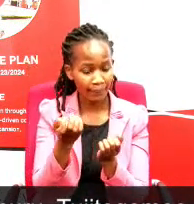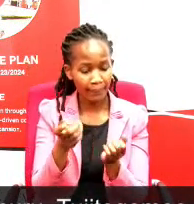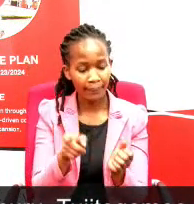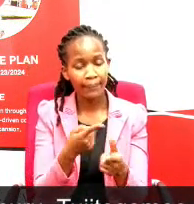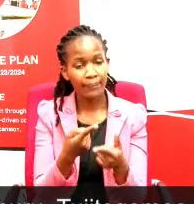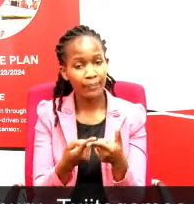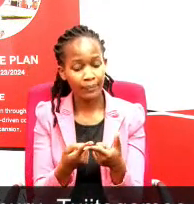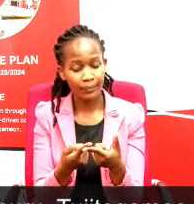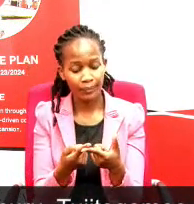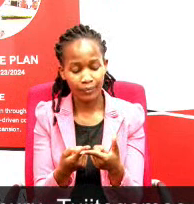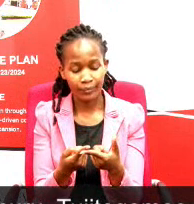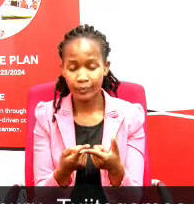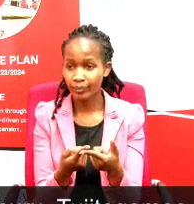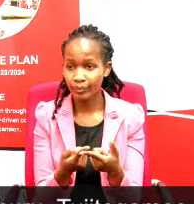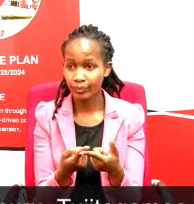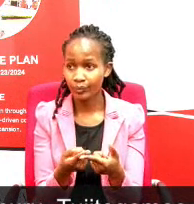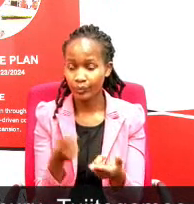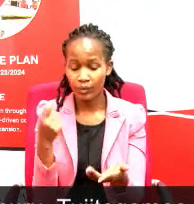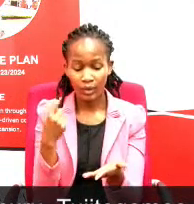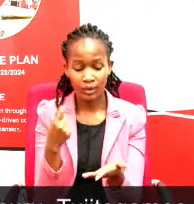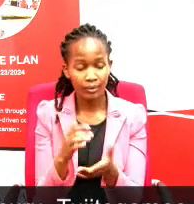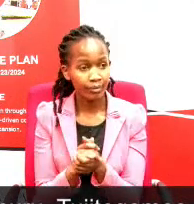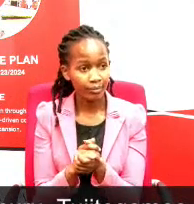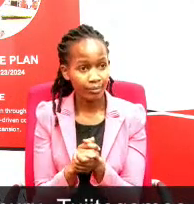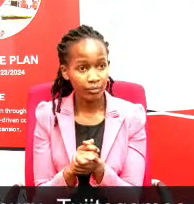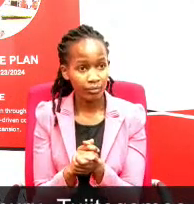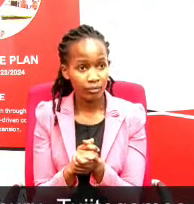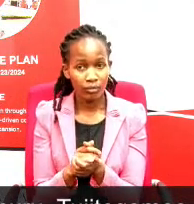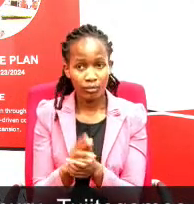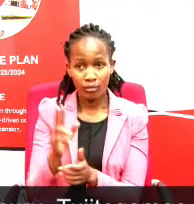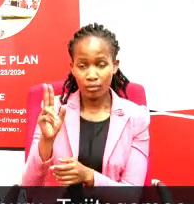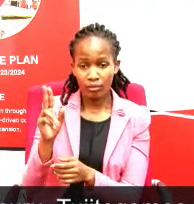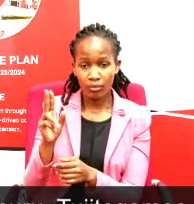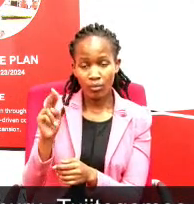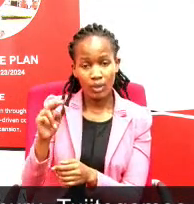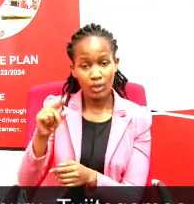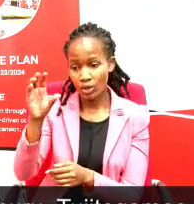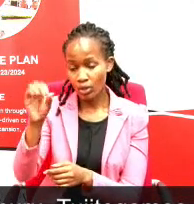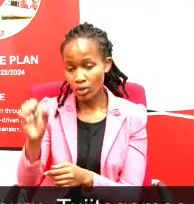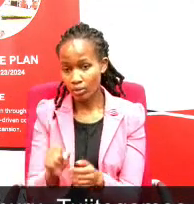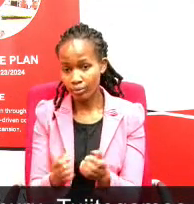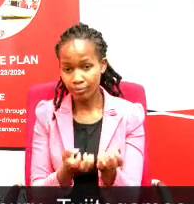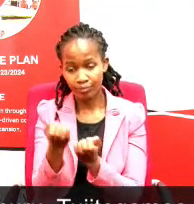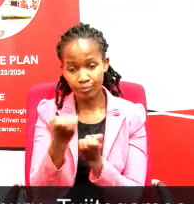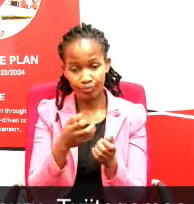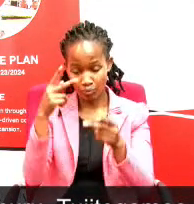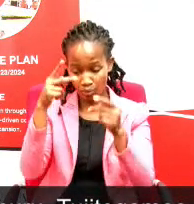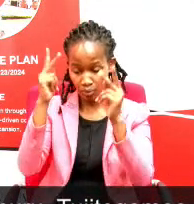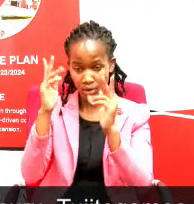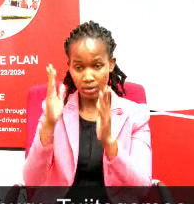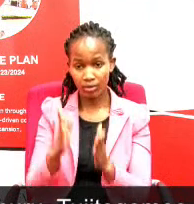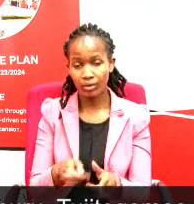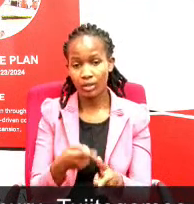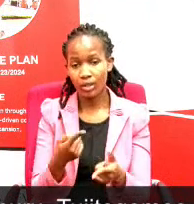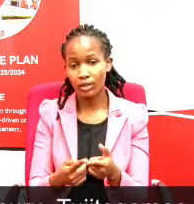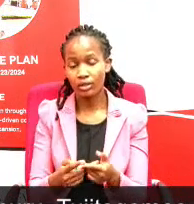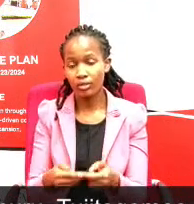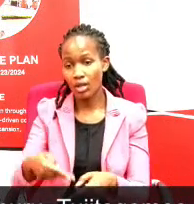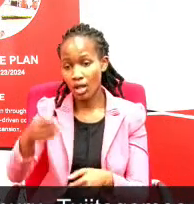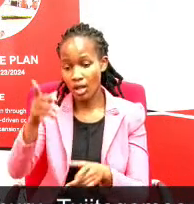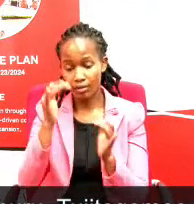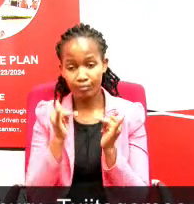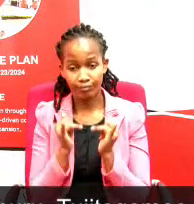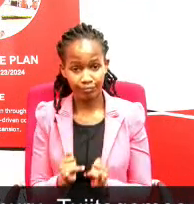turnover tax regime, non-compliant businesses, professionals, high net worth